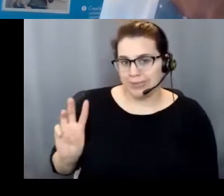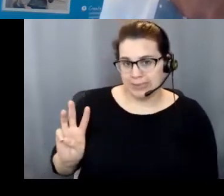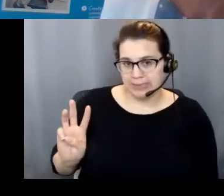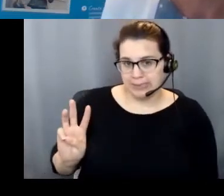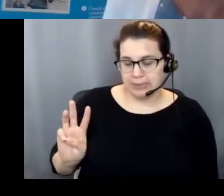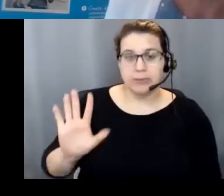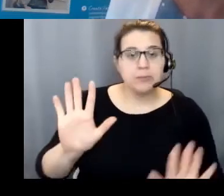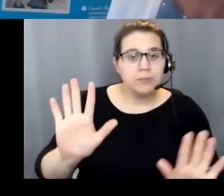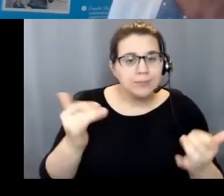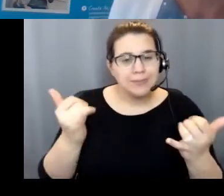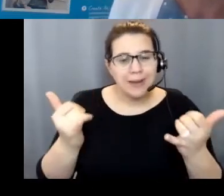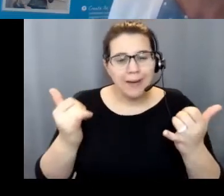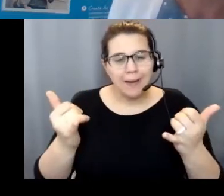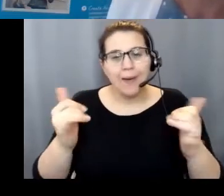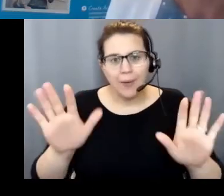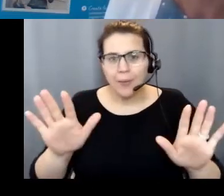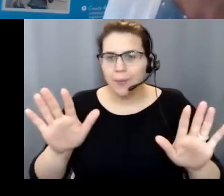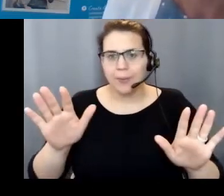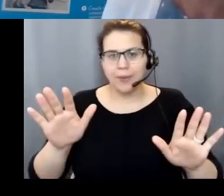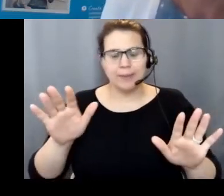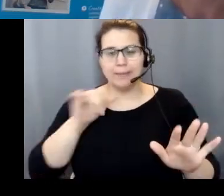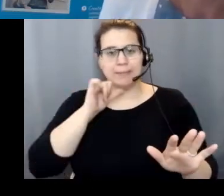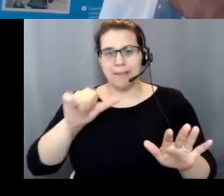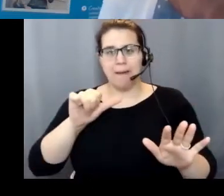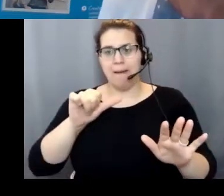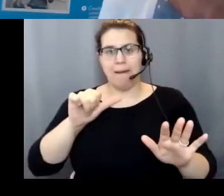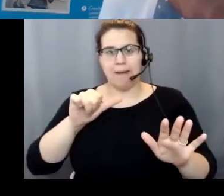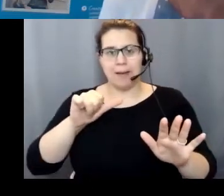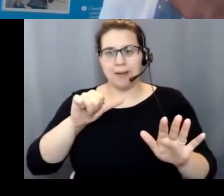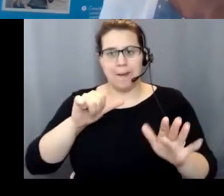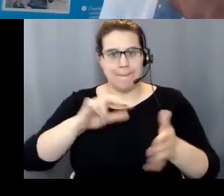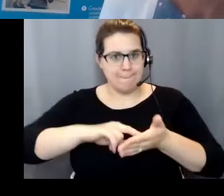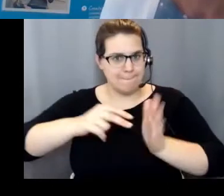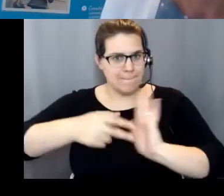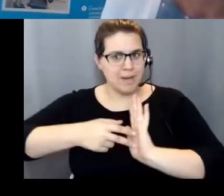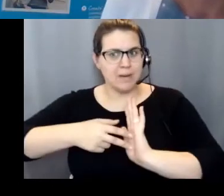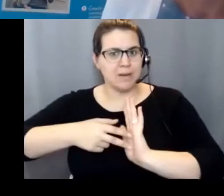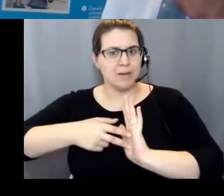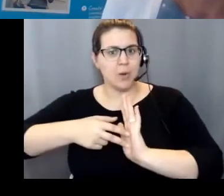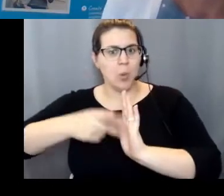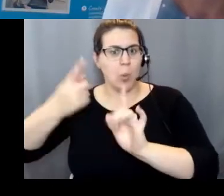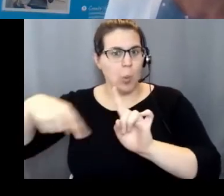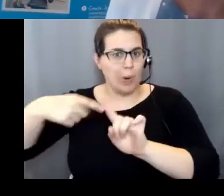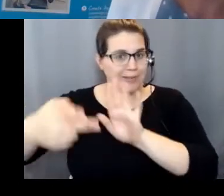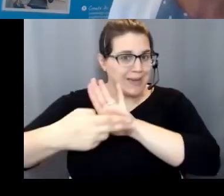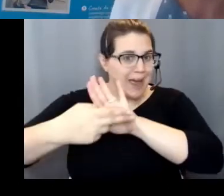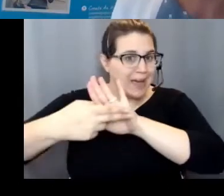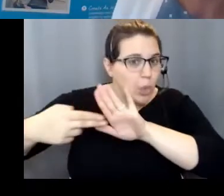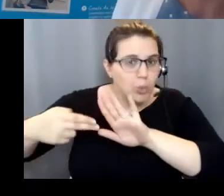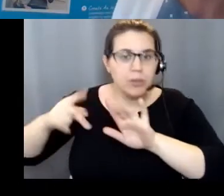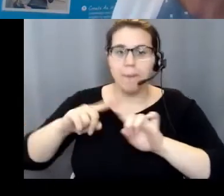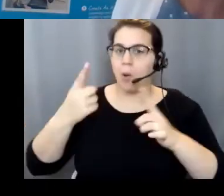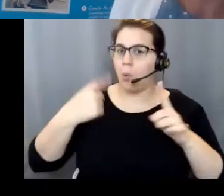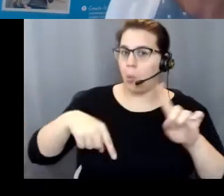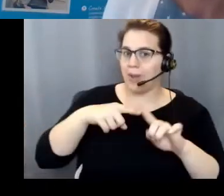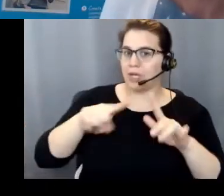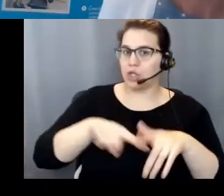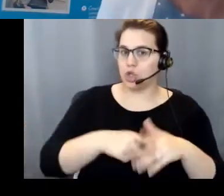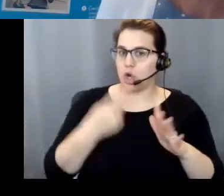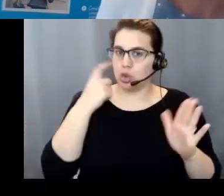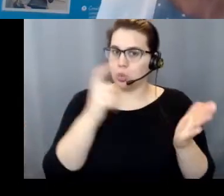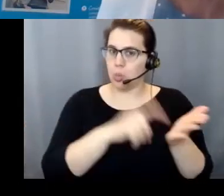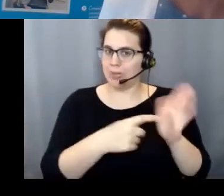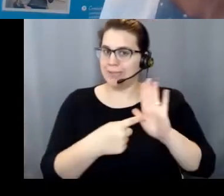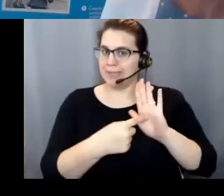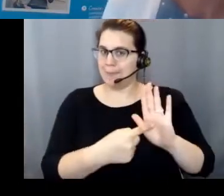keep in mind, this does not have to be the onset of the diagnosis. This would include the onset of the symptoms, which would have had to